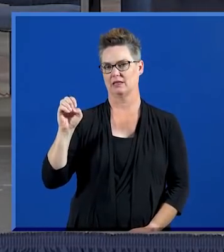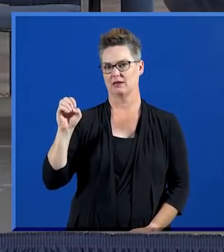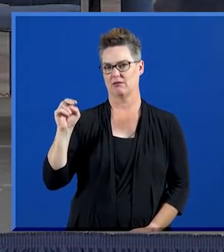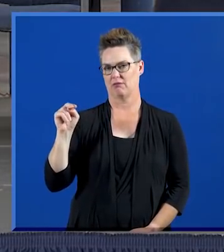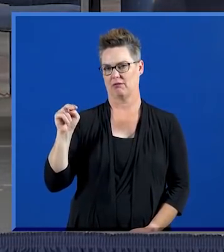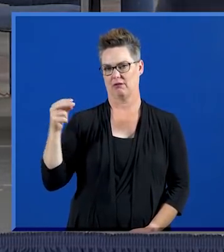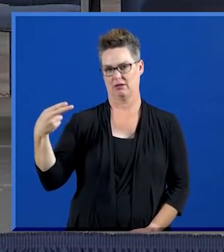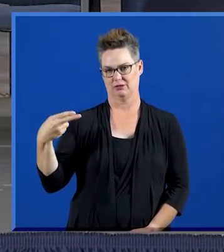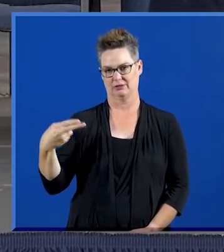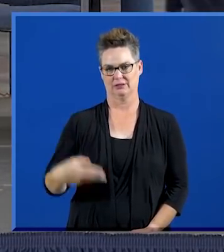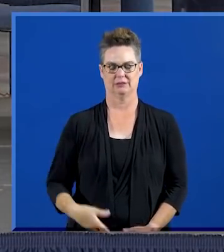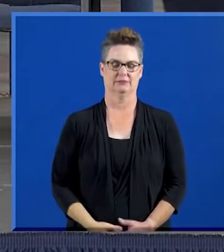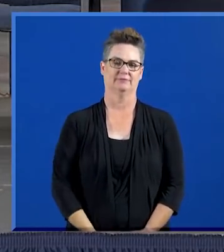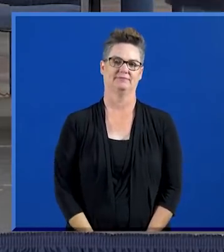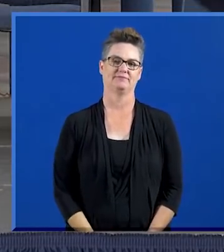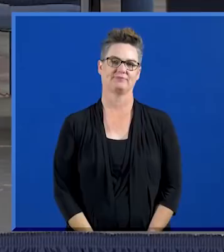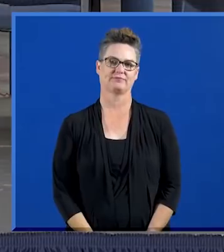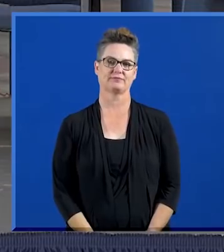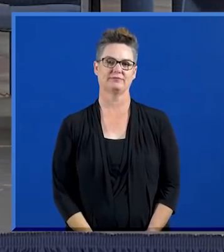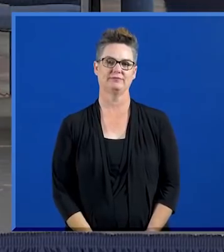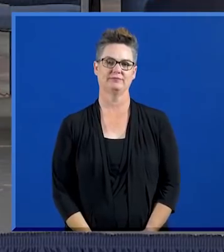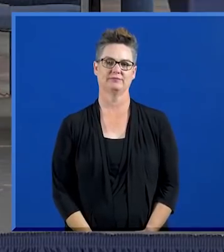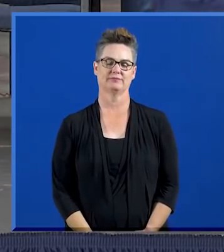Leon Hutchinson.